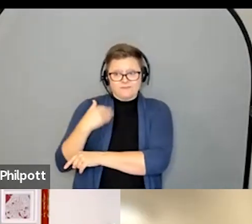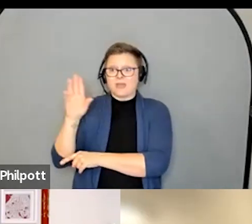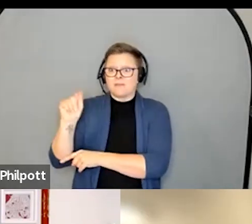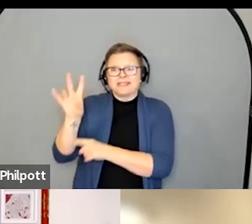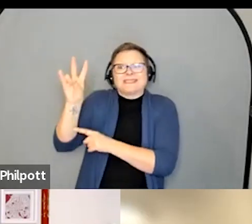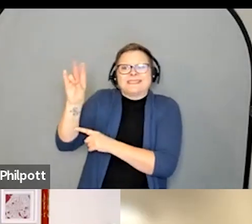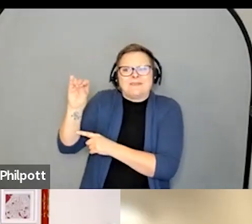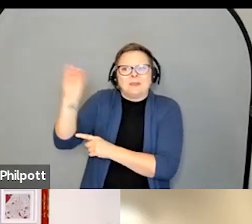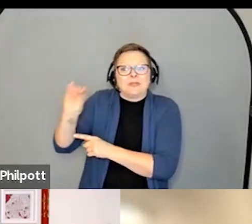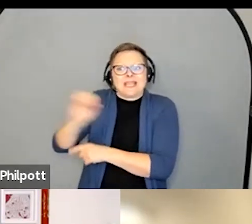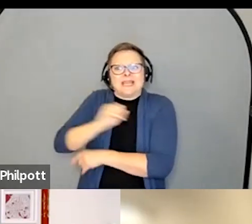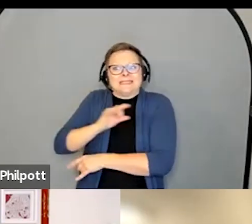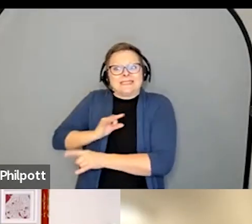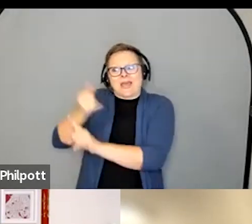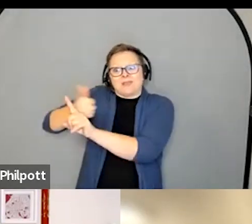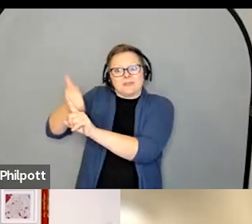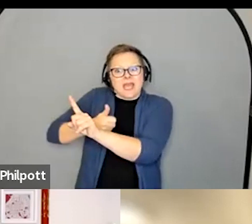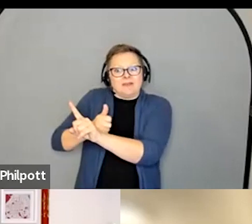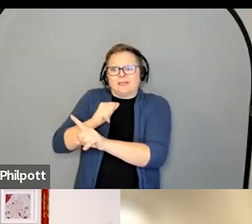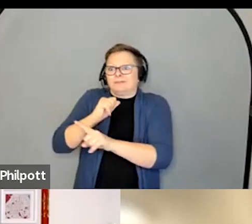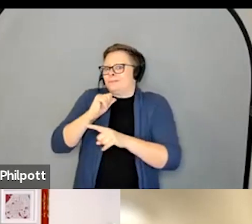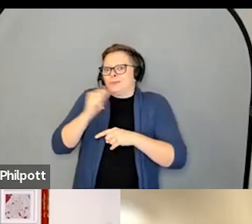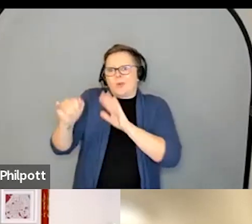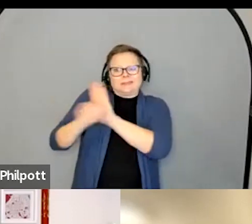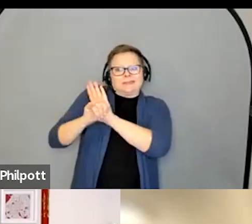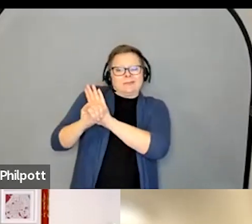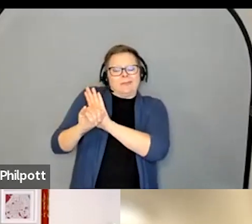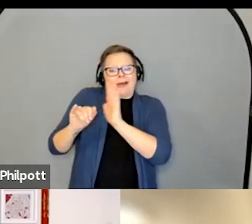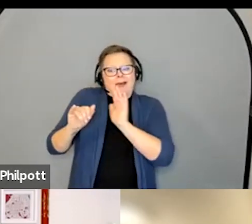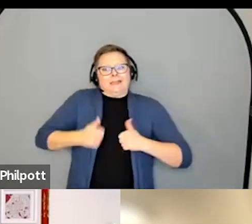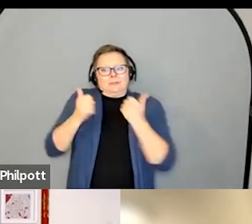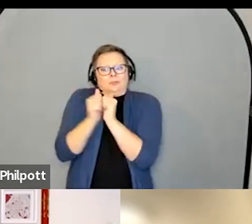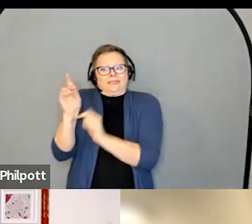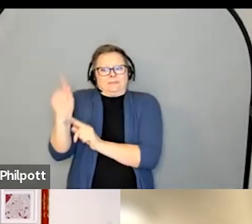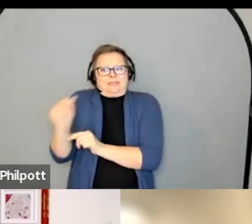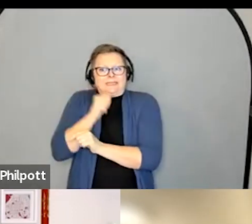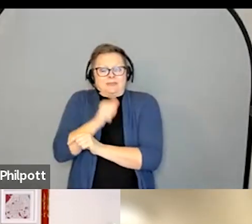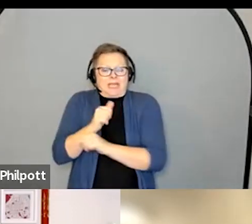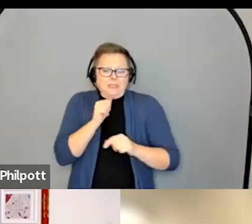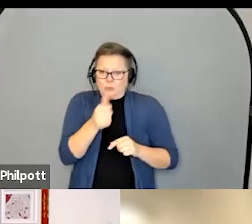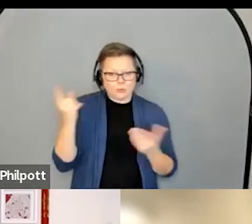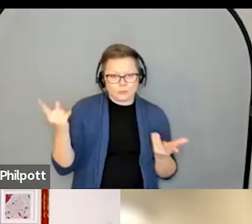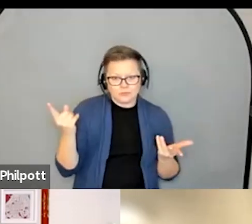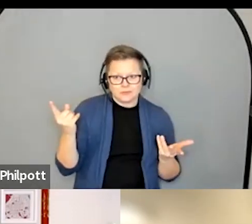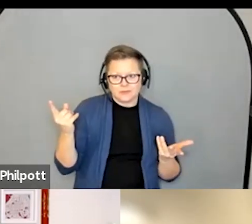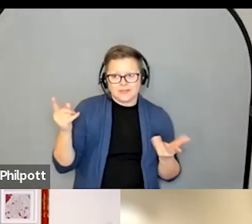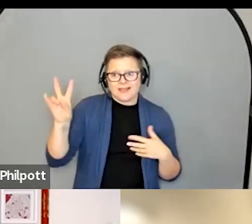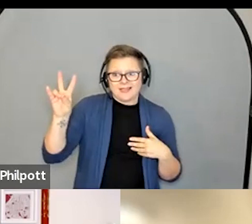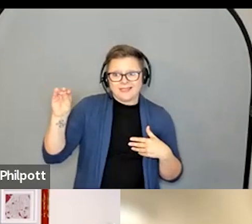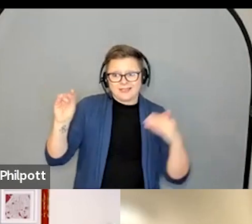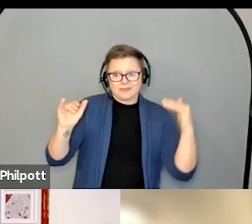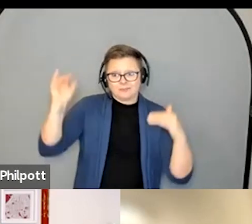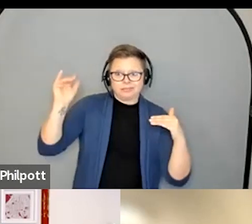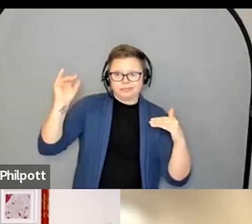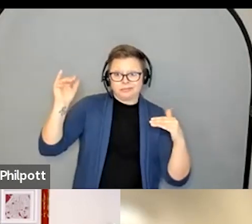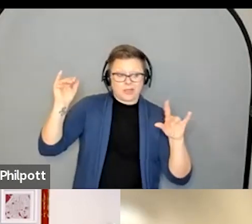70% of our staff are persons who don't identify as living with disabilities, right? And that 70 outweighs that 30. And